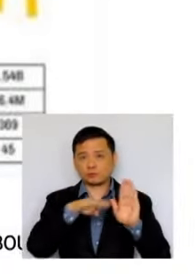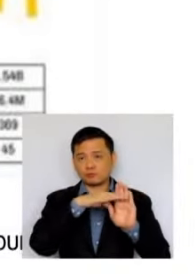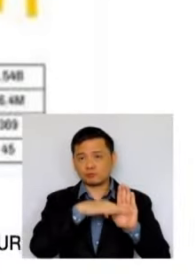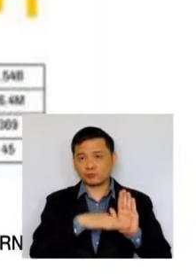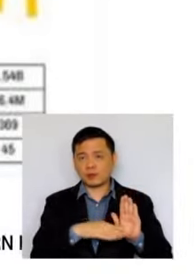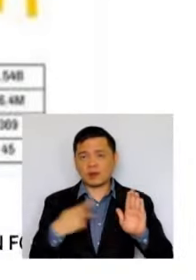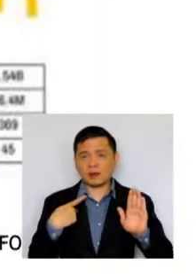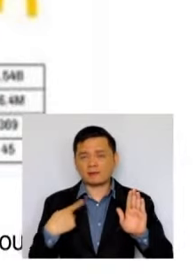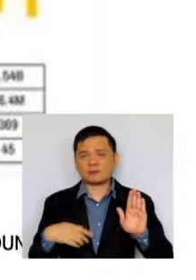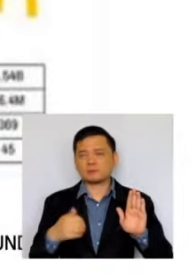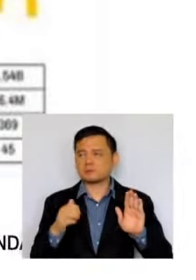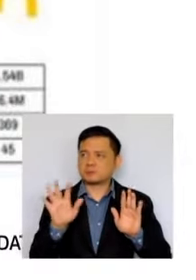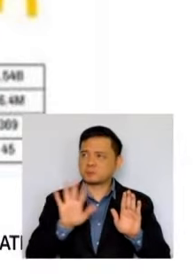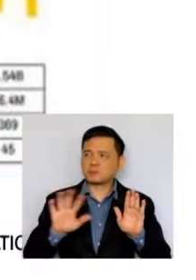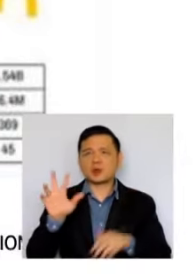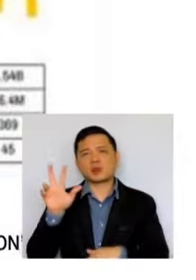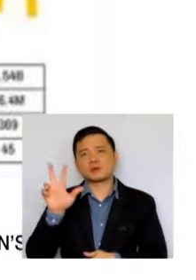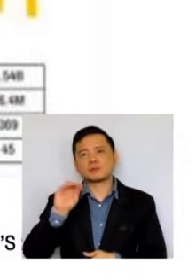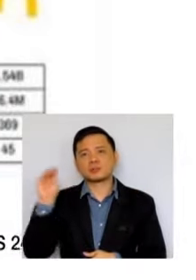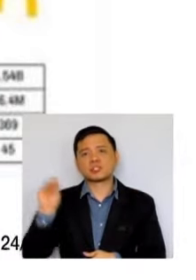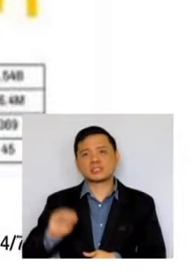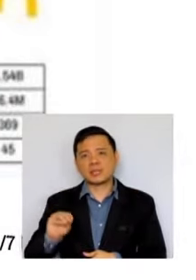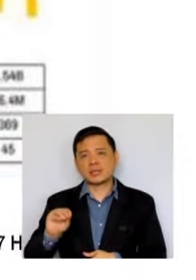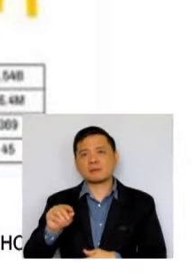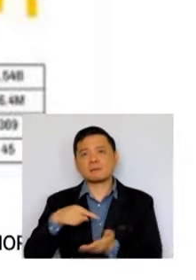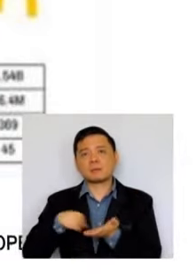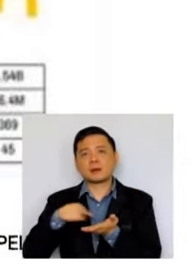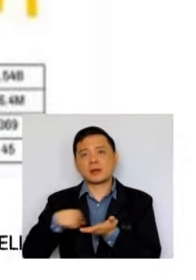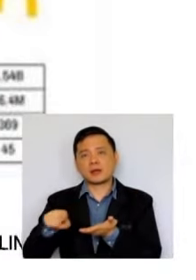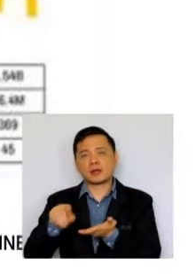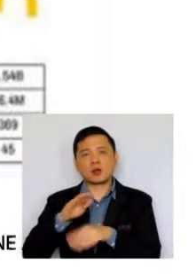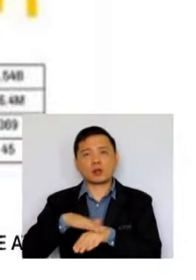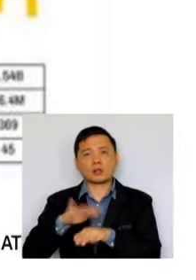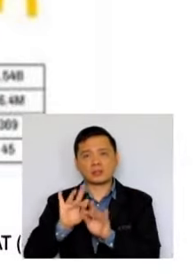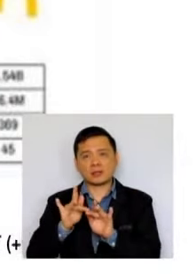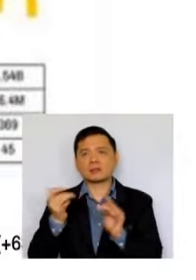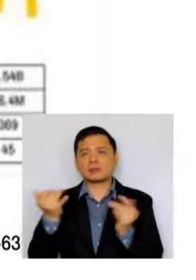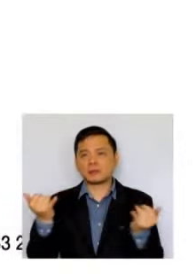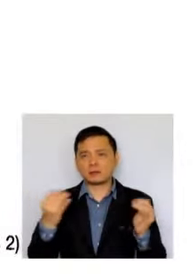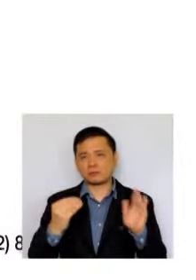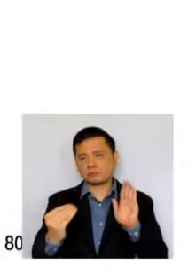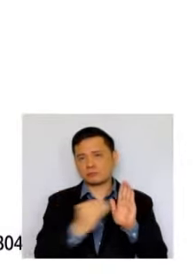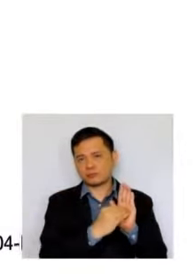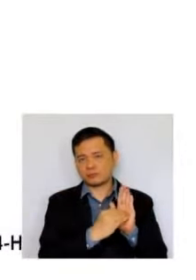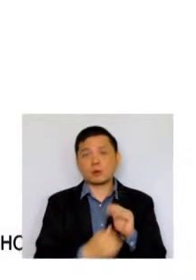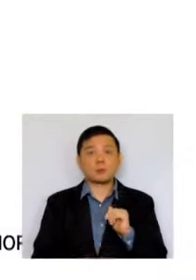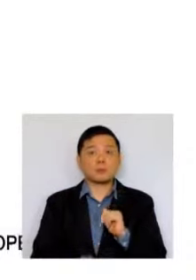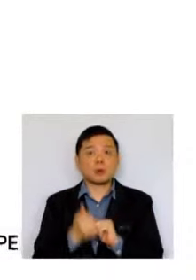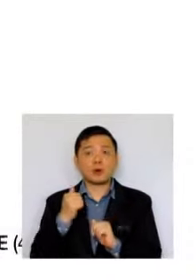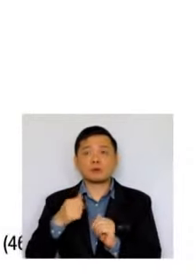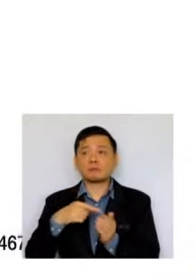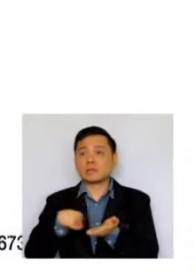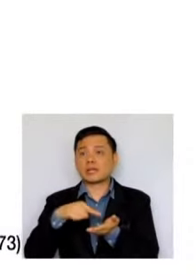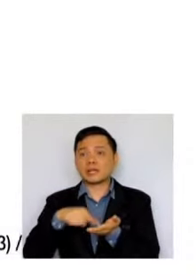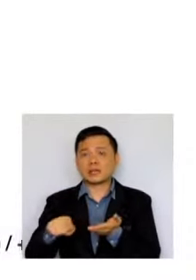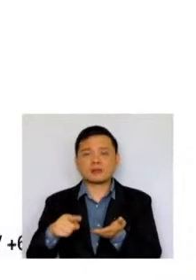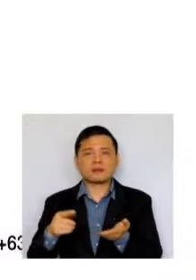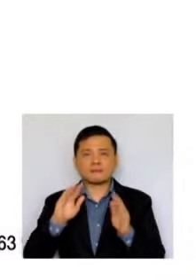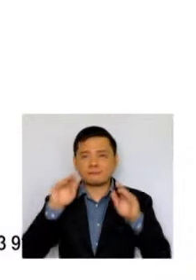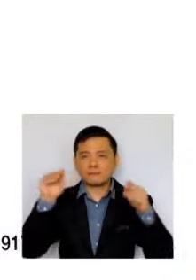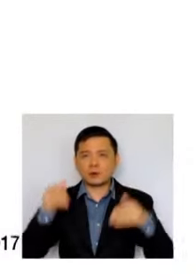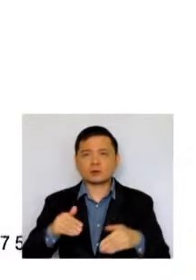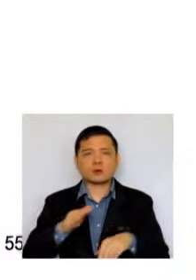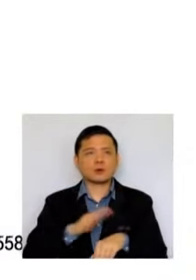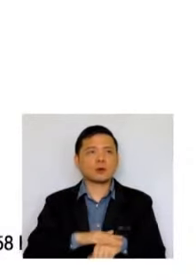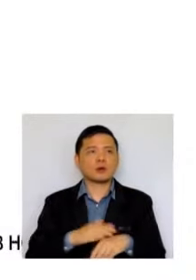on online is currently accounted for by political advocacies. Majority is still focused on fast-moving